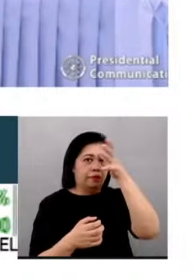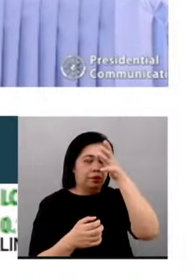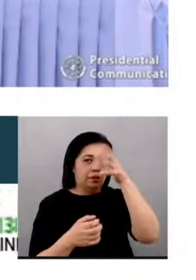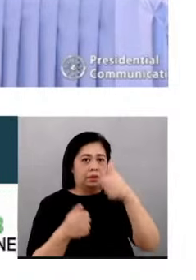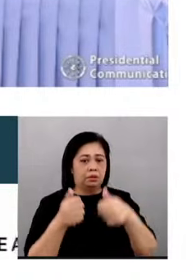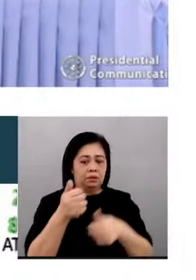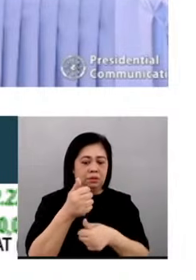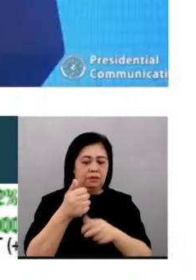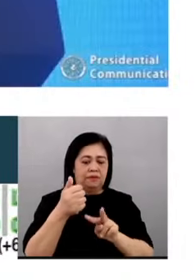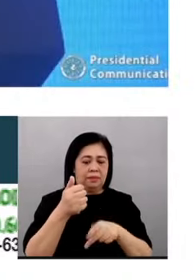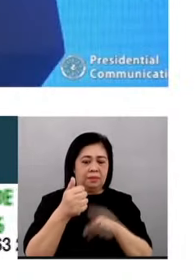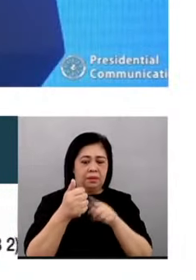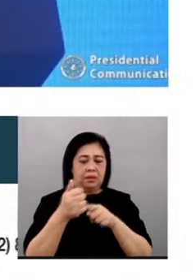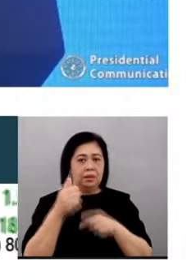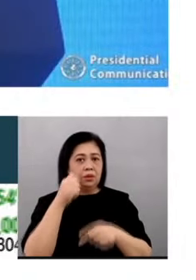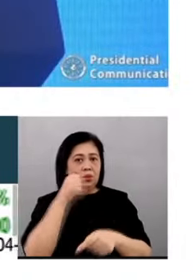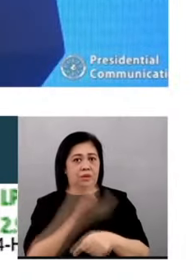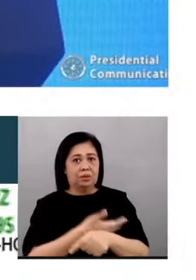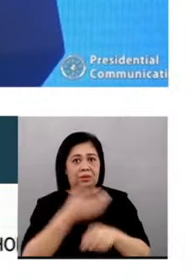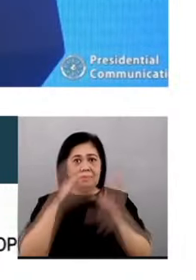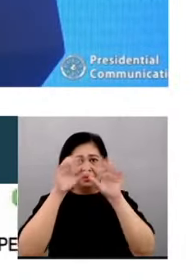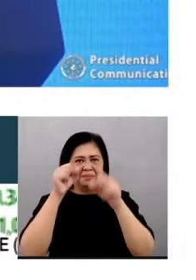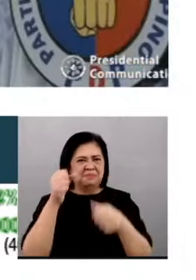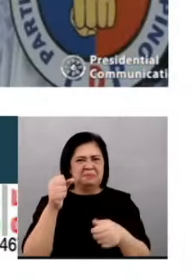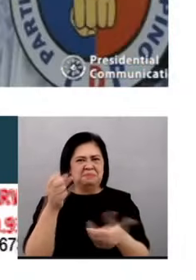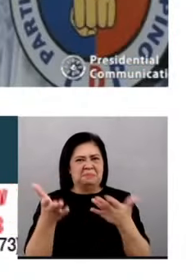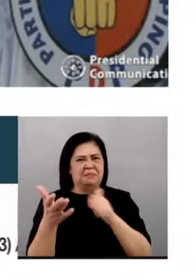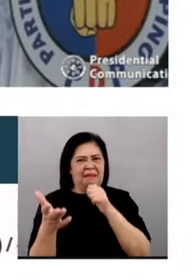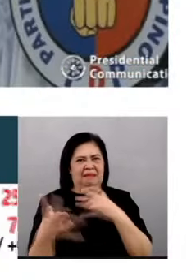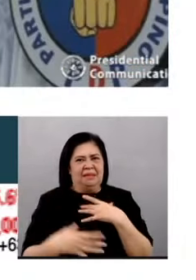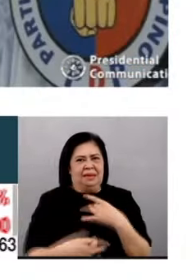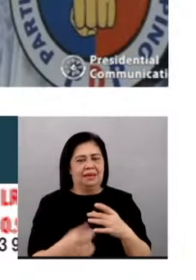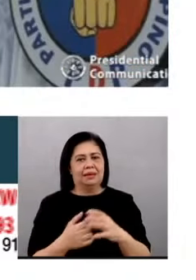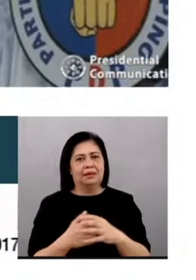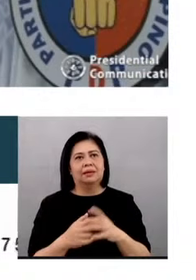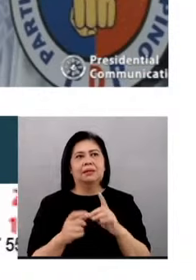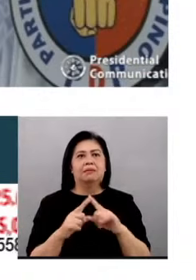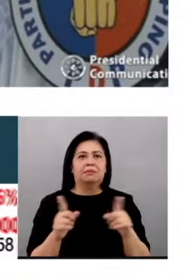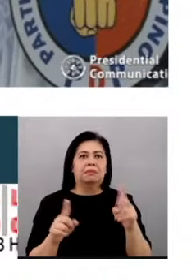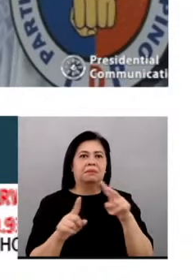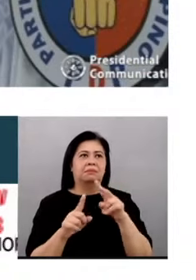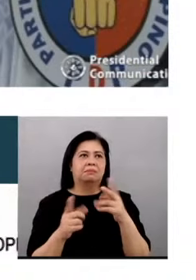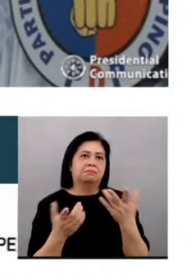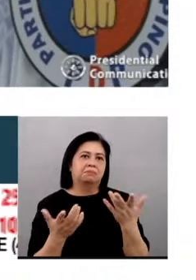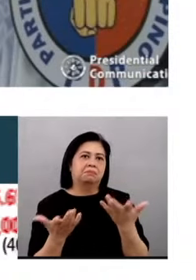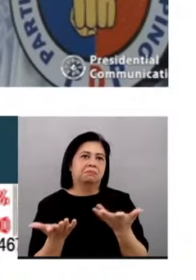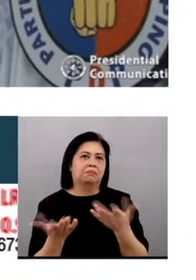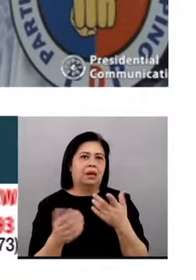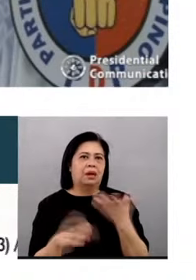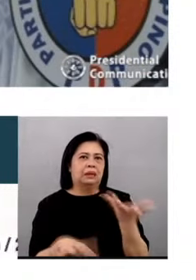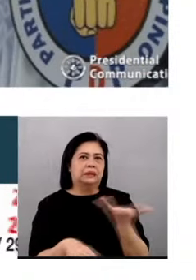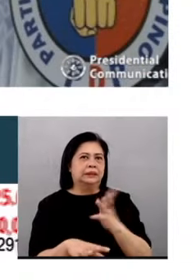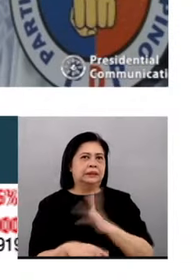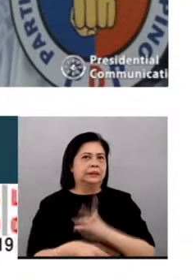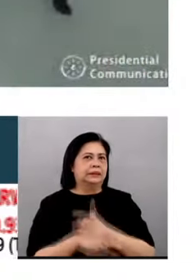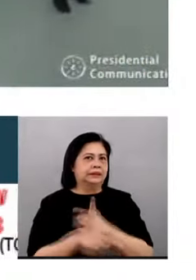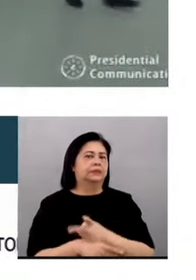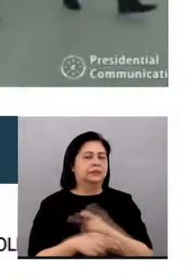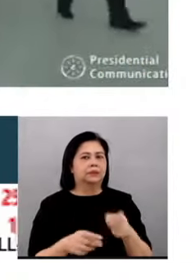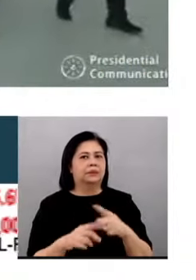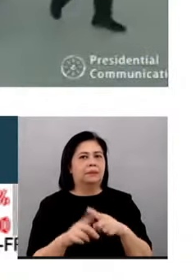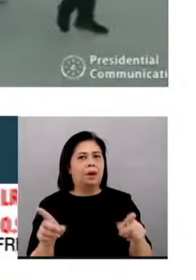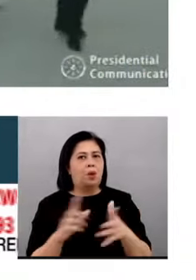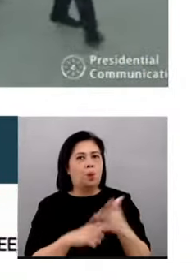vice president, her vice president. I mean, so let's really apply for that. Now, what if the daughter in fact says